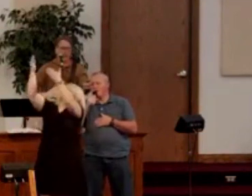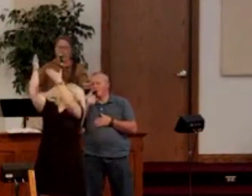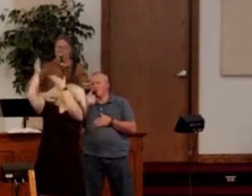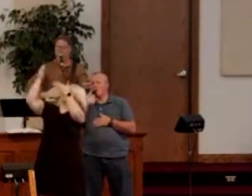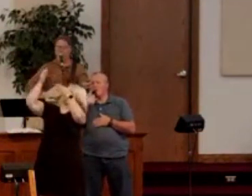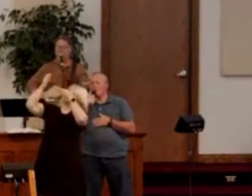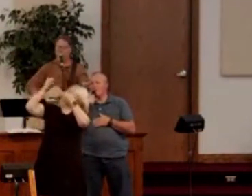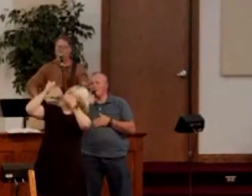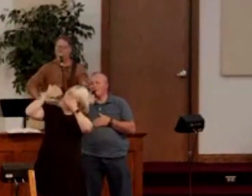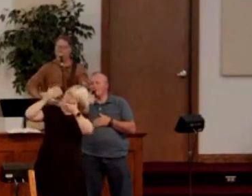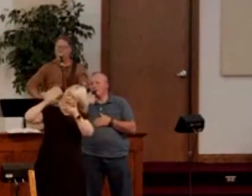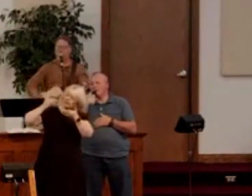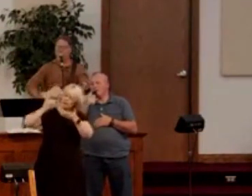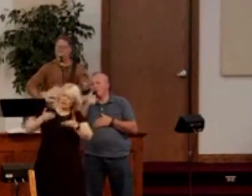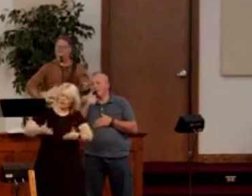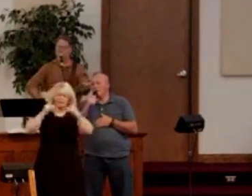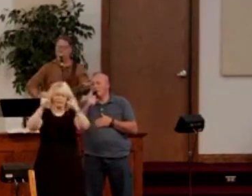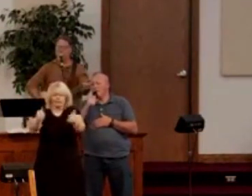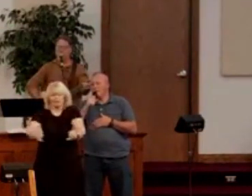love. Restore to me